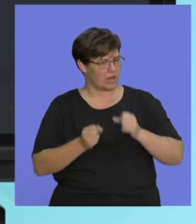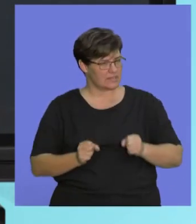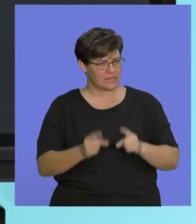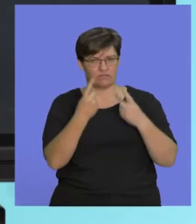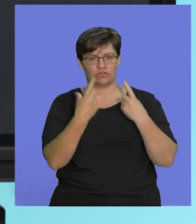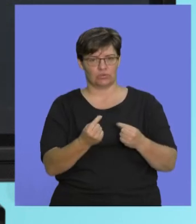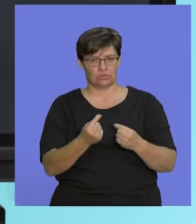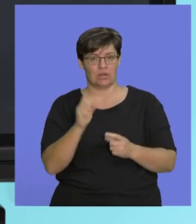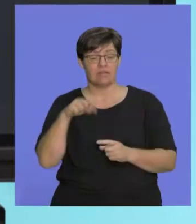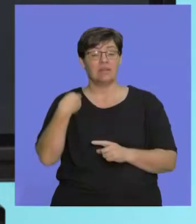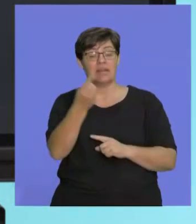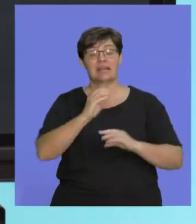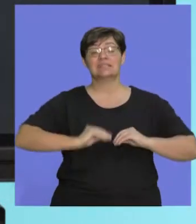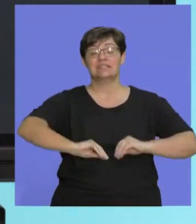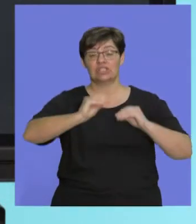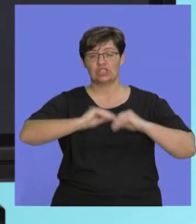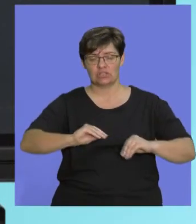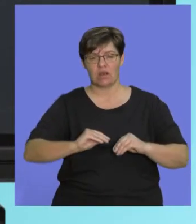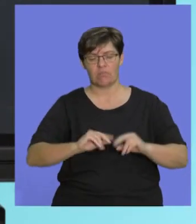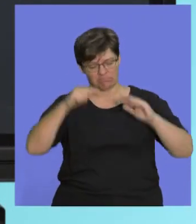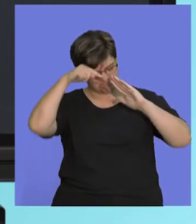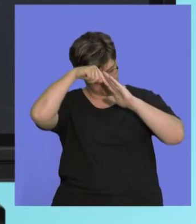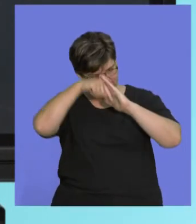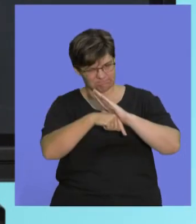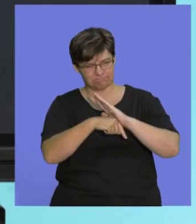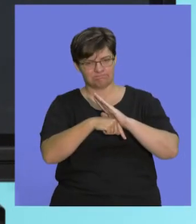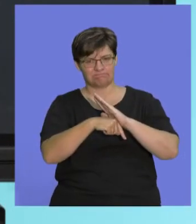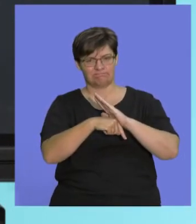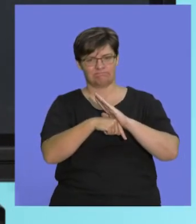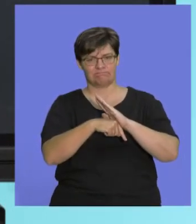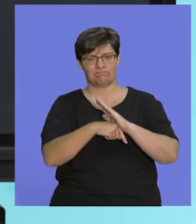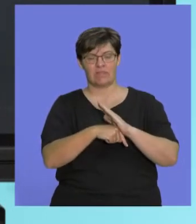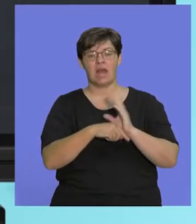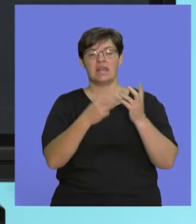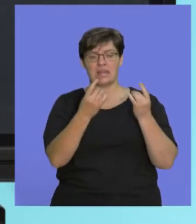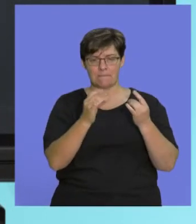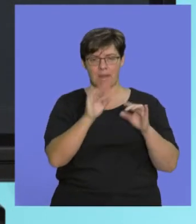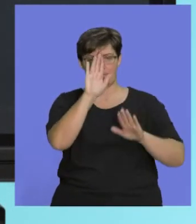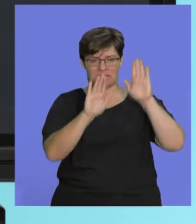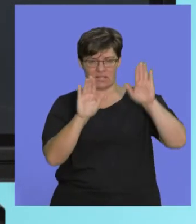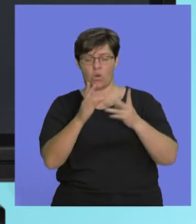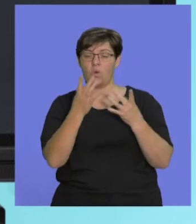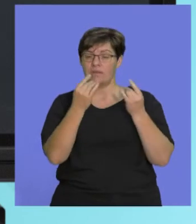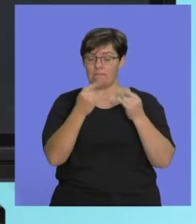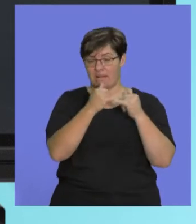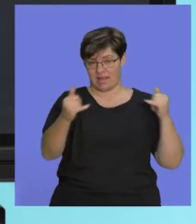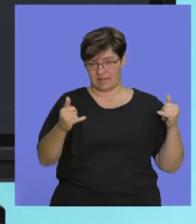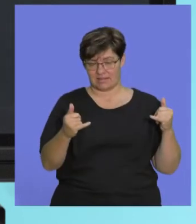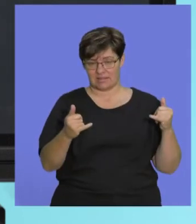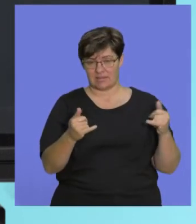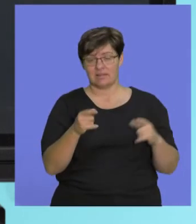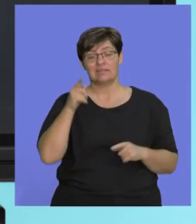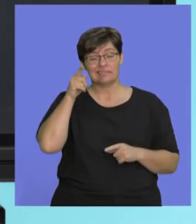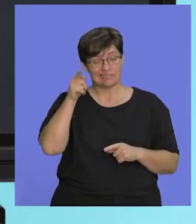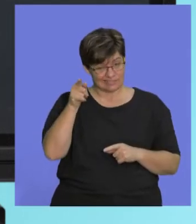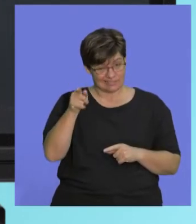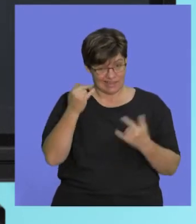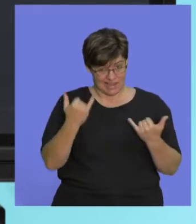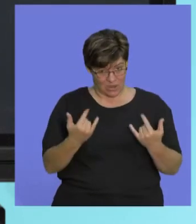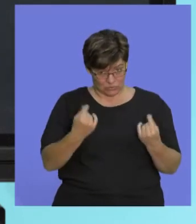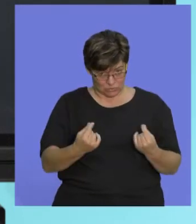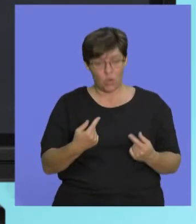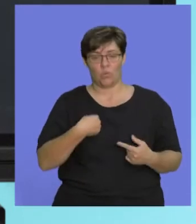next lesson, we're going to dive deep into number patterns or number lines and do exactly what is it that this